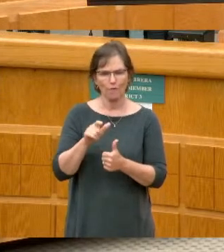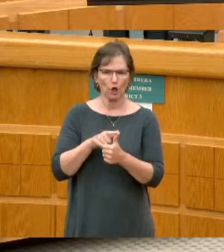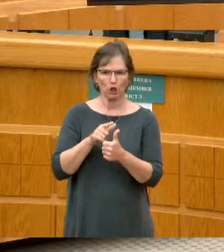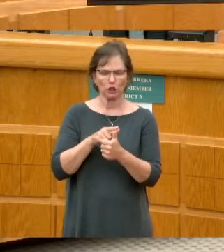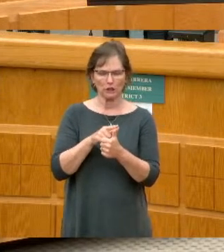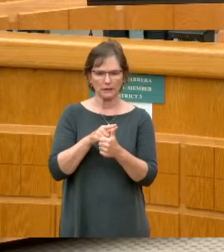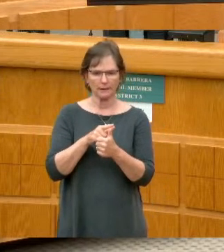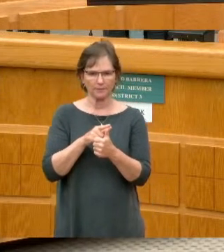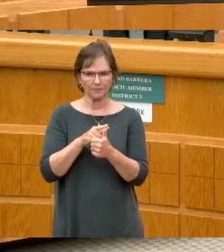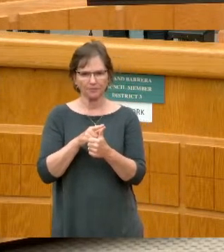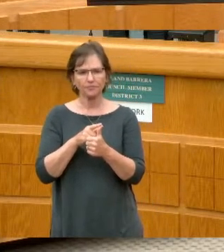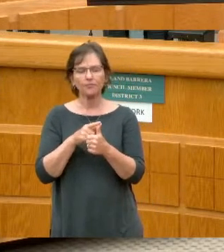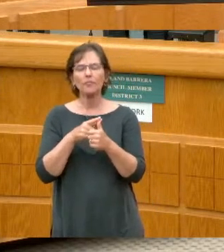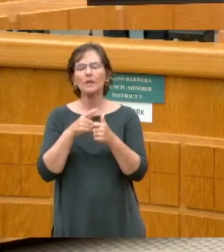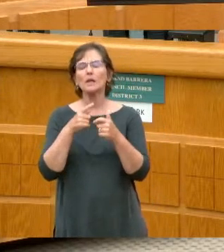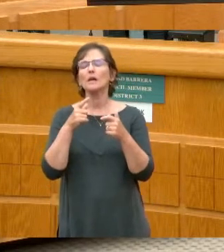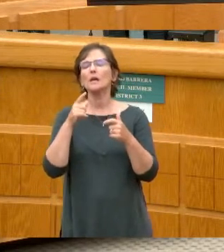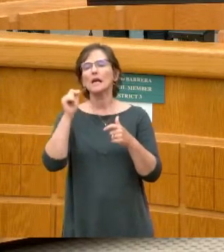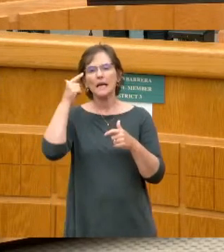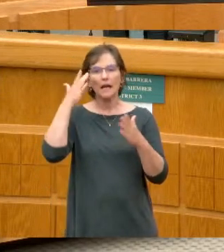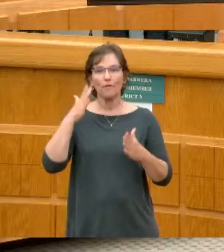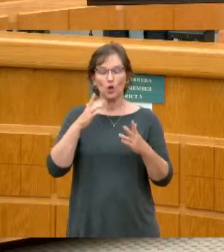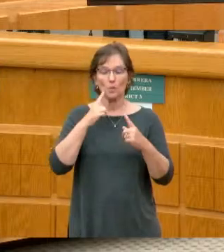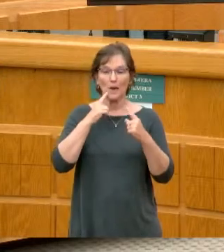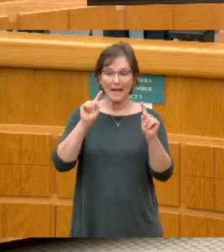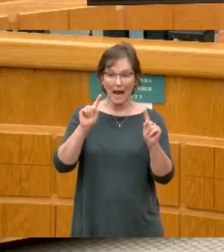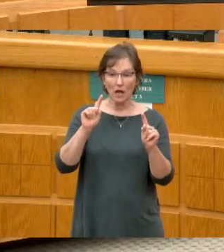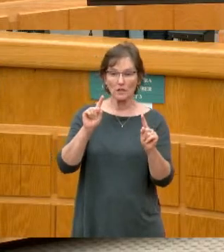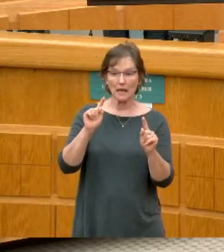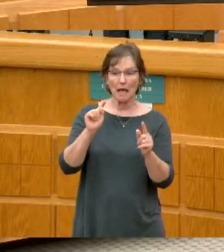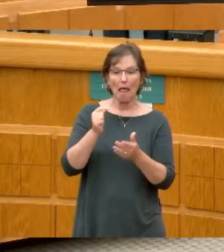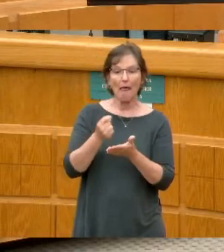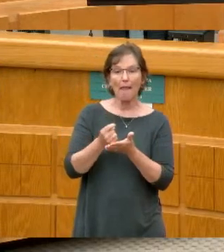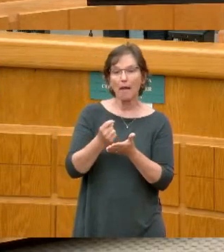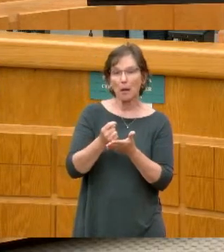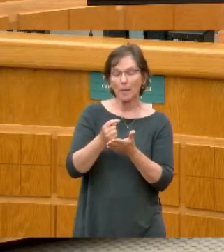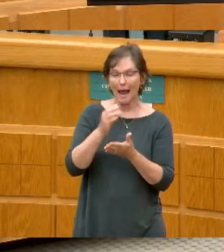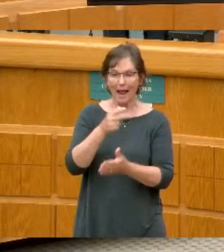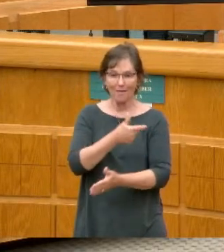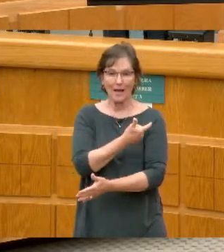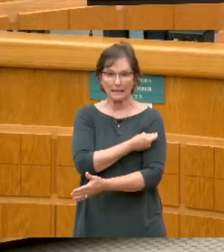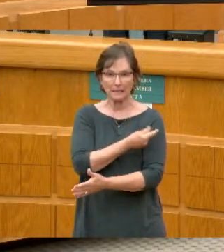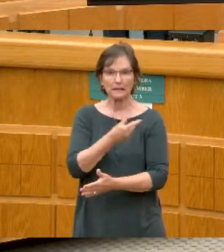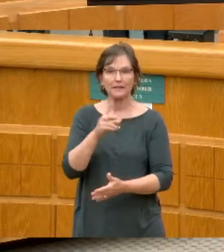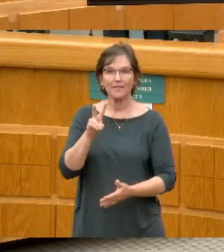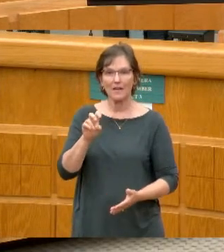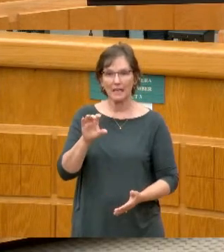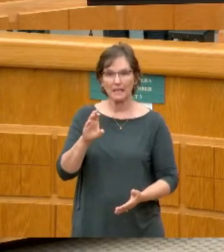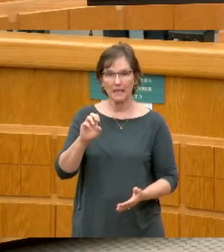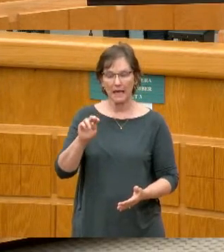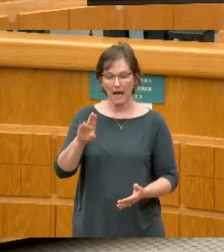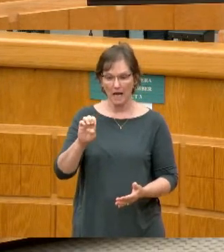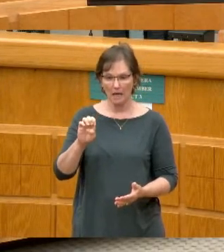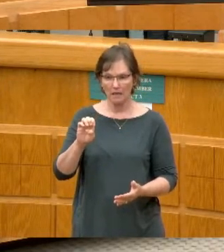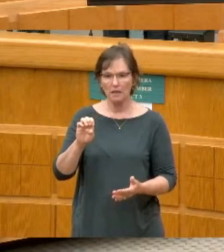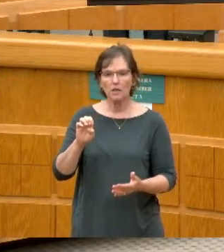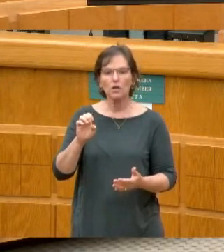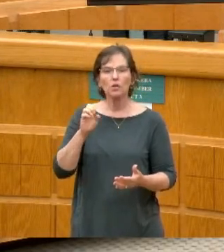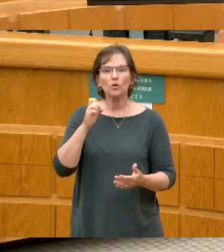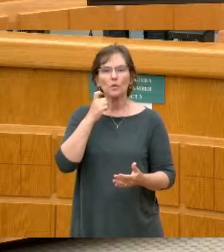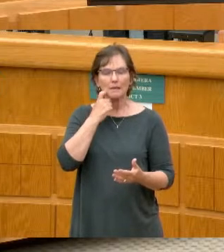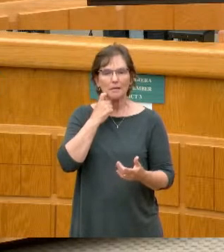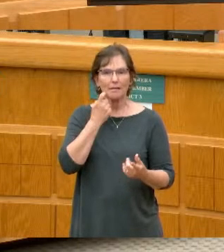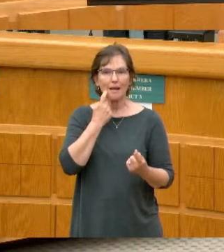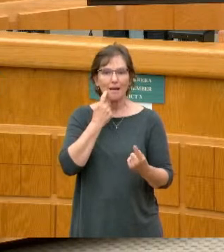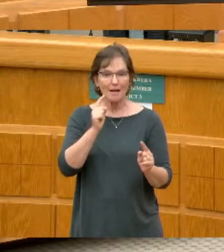was an important announcement made by Governor Greg Abbott, and I want to make sure that the highlights are